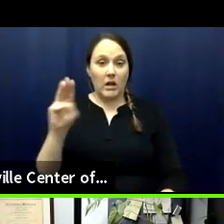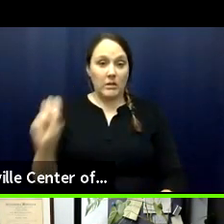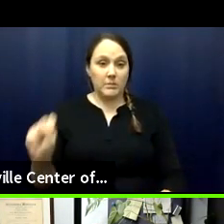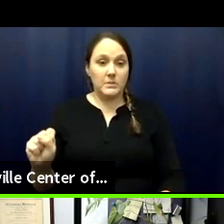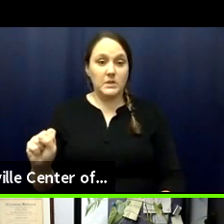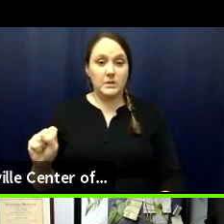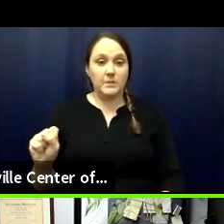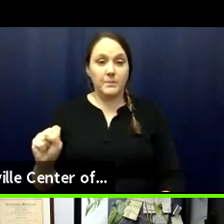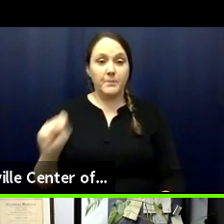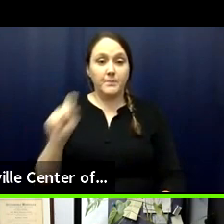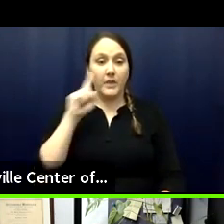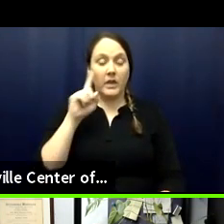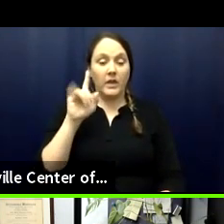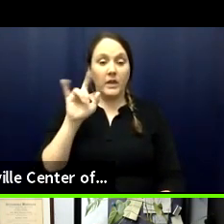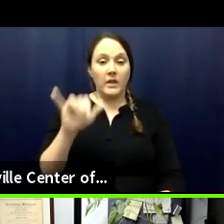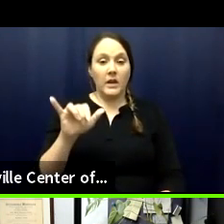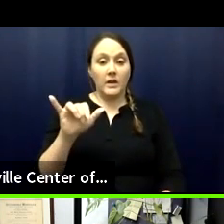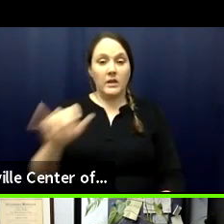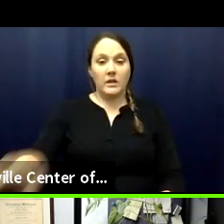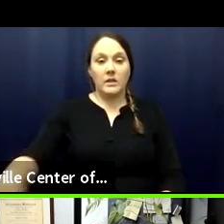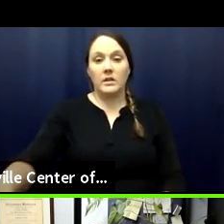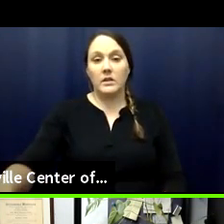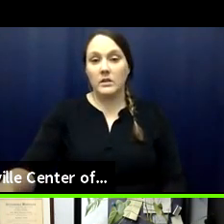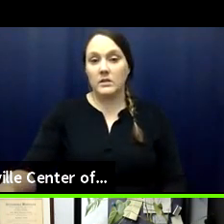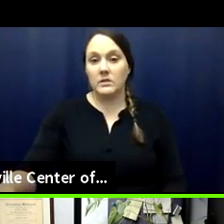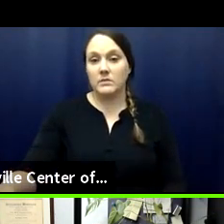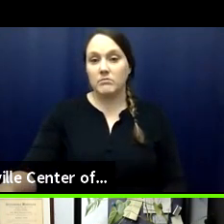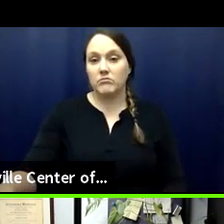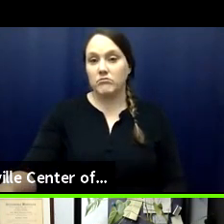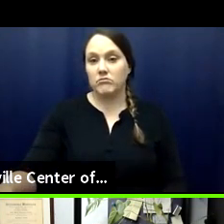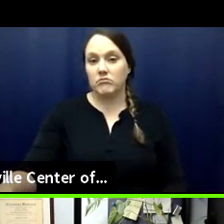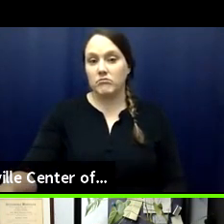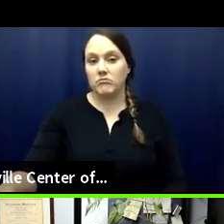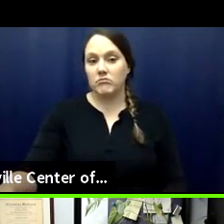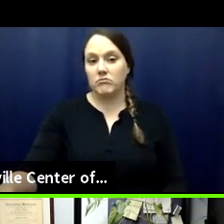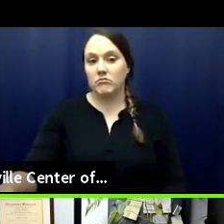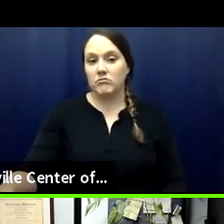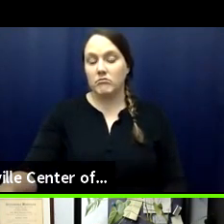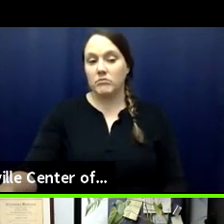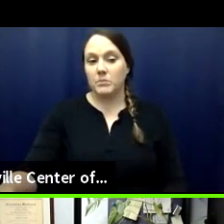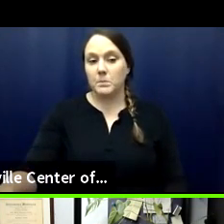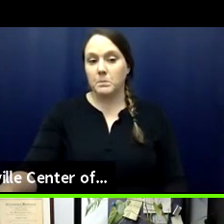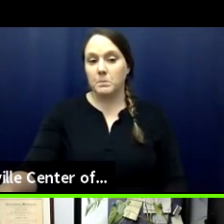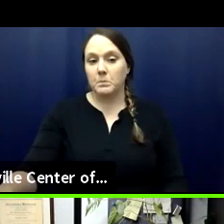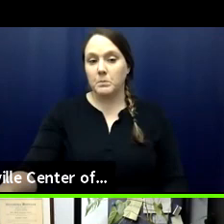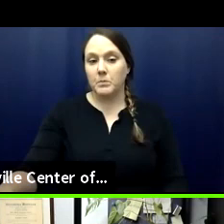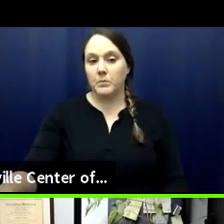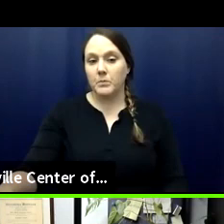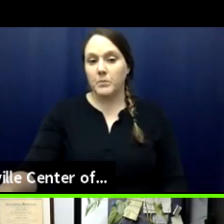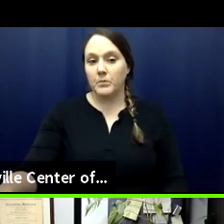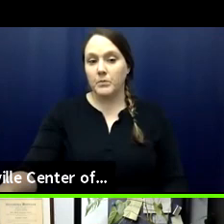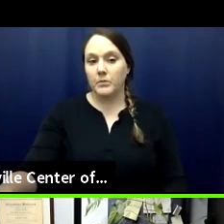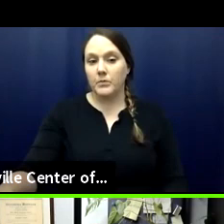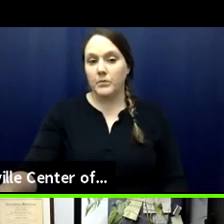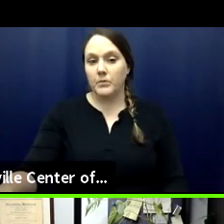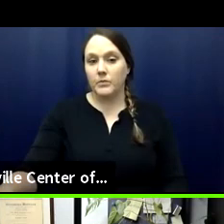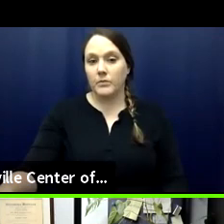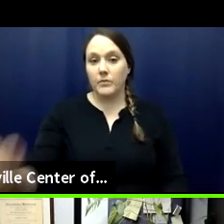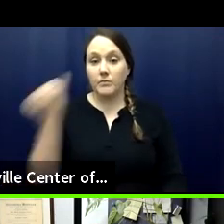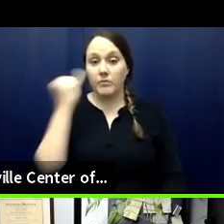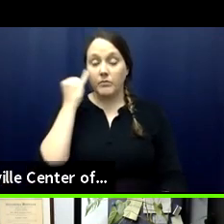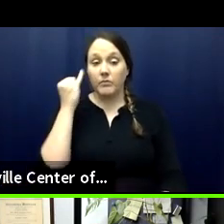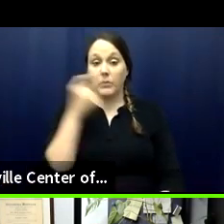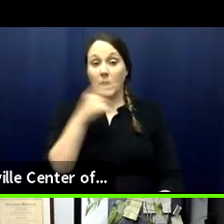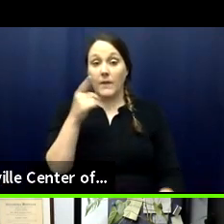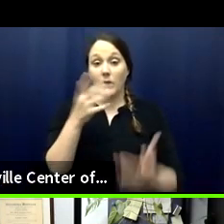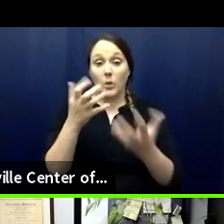just a matter of convention for them. But if you all want to change that, you can write your